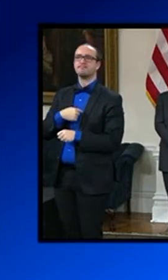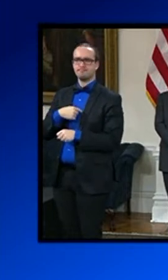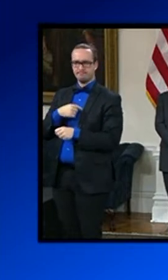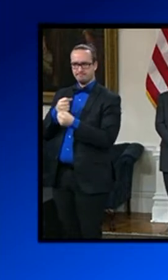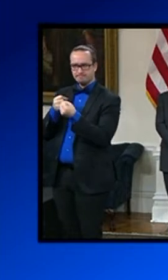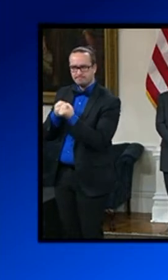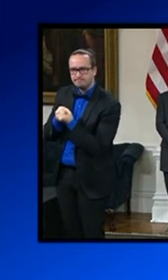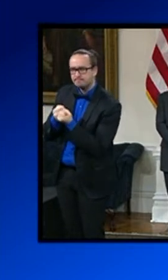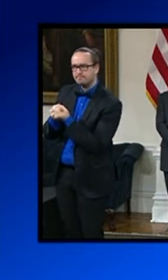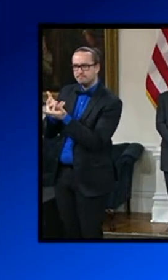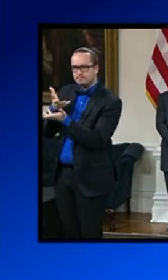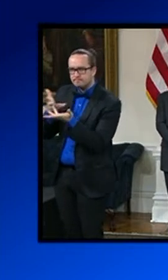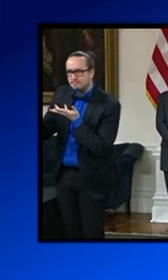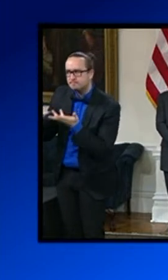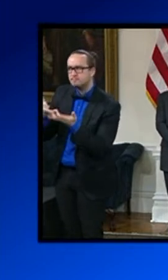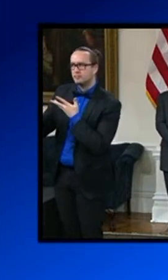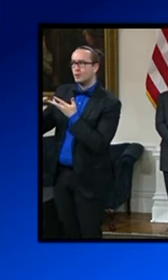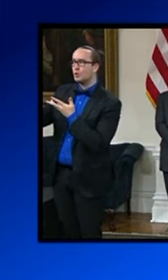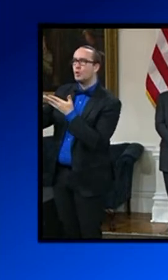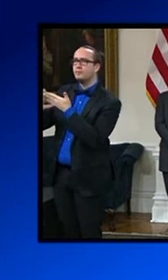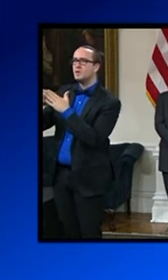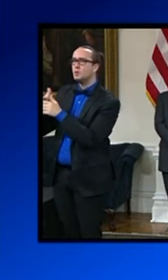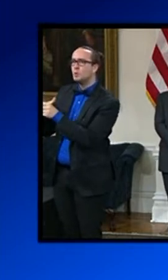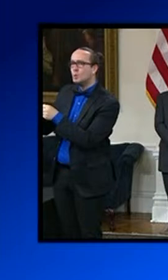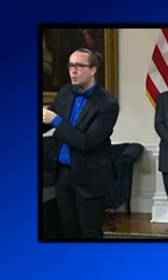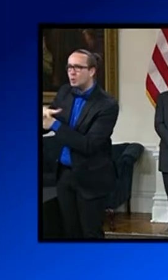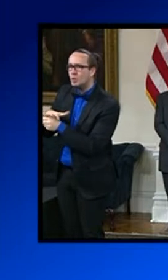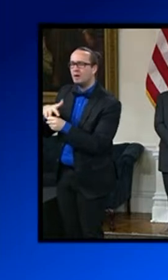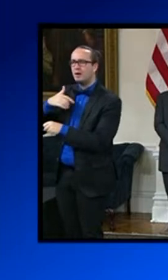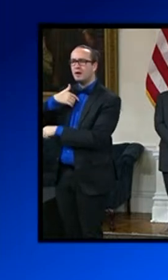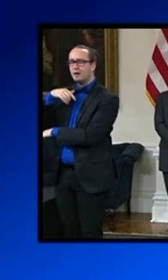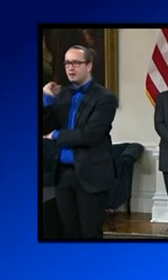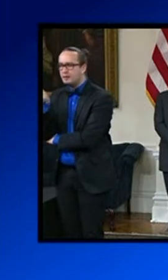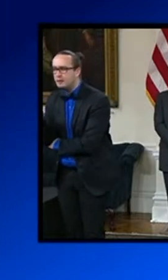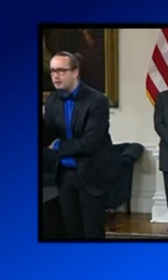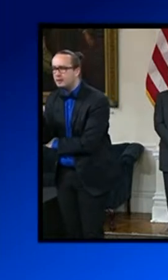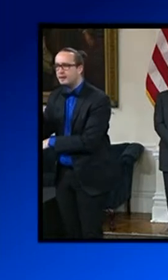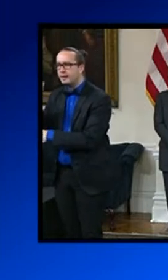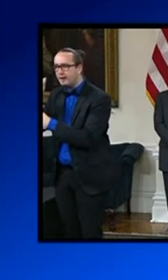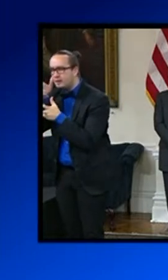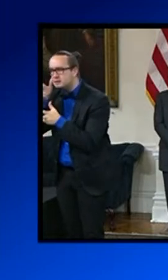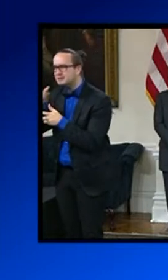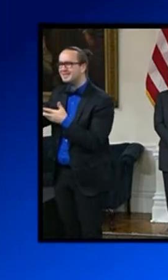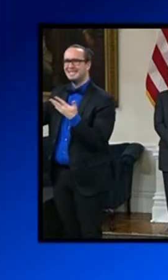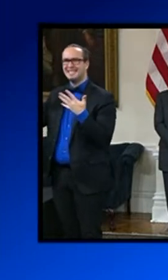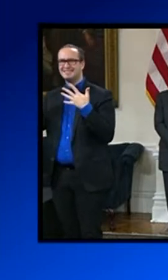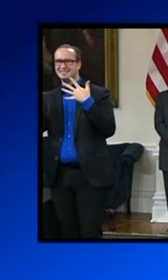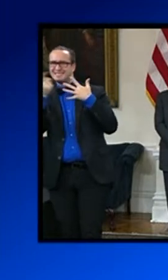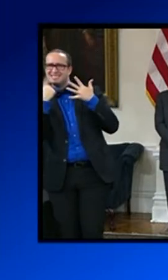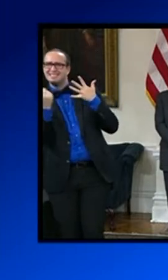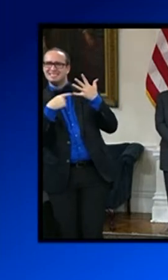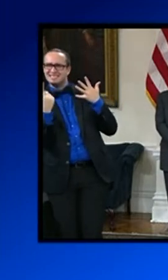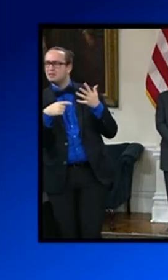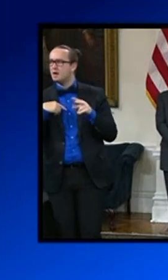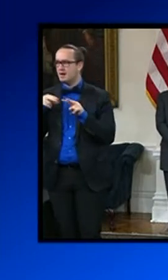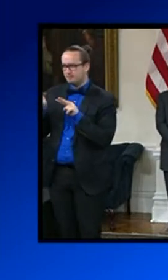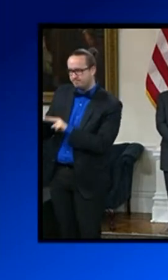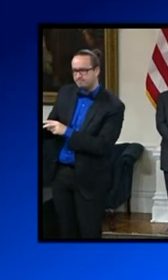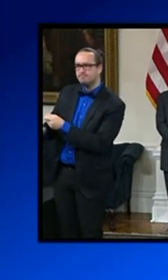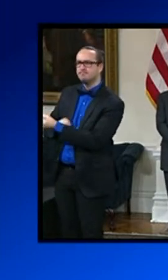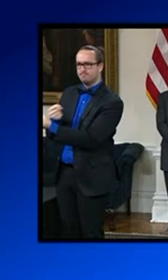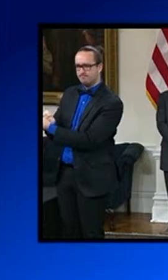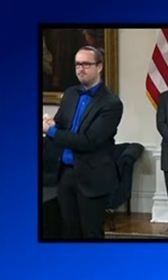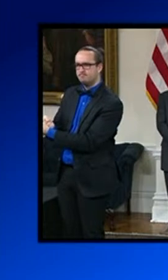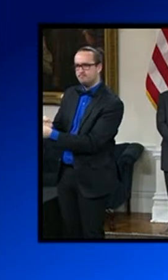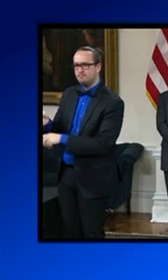their community. We have listened and we will assist. While this one instance reflects our accomplishment, we still